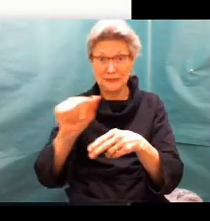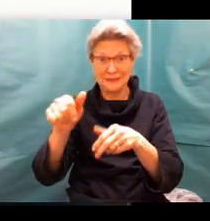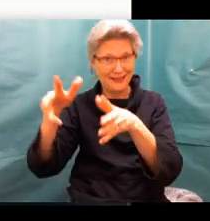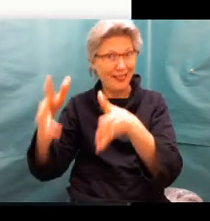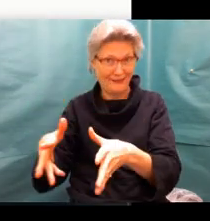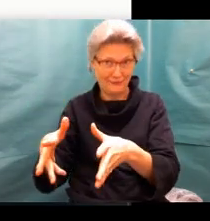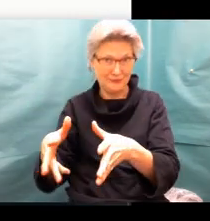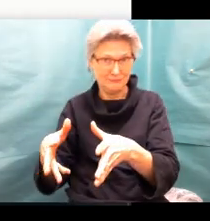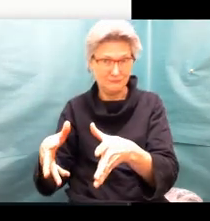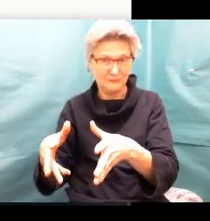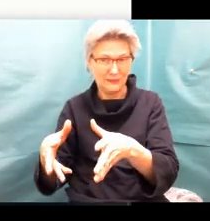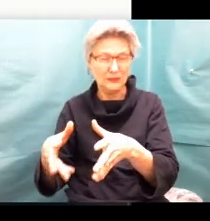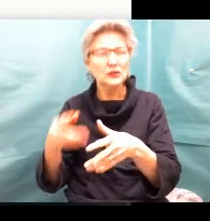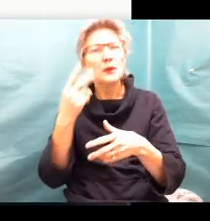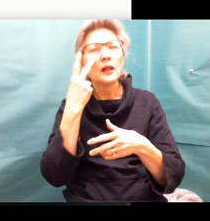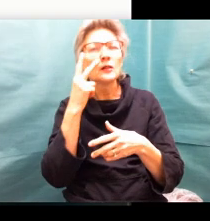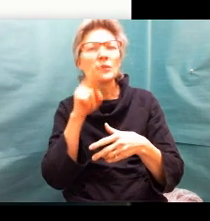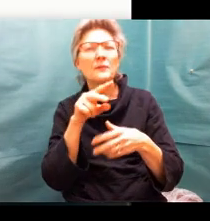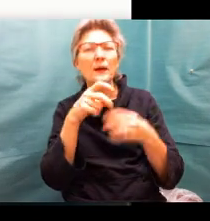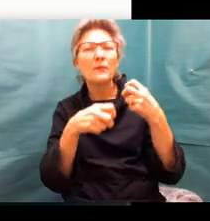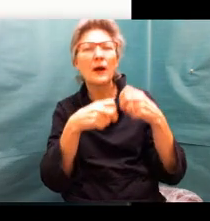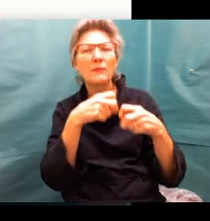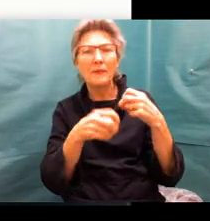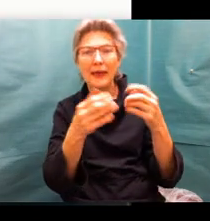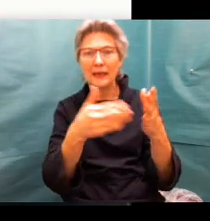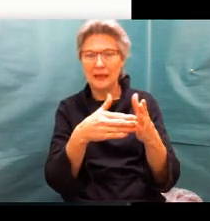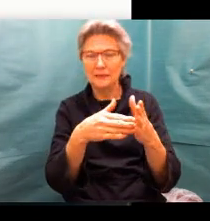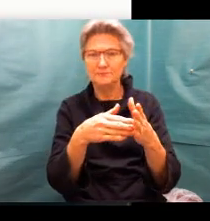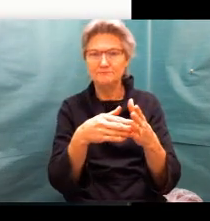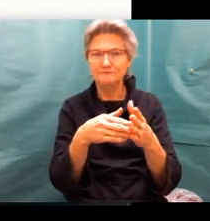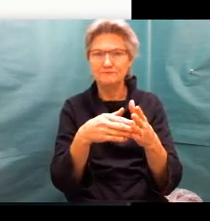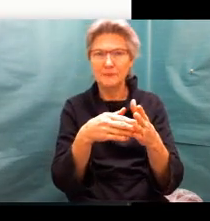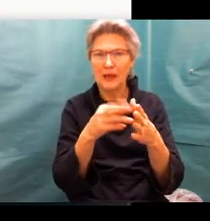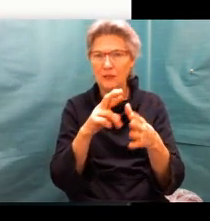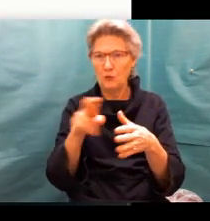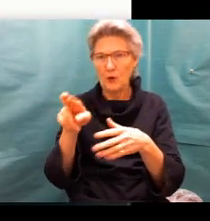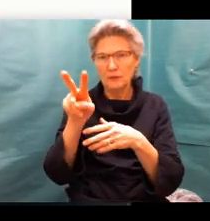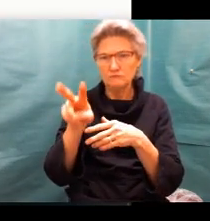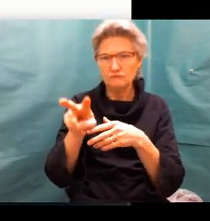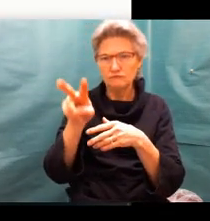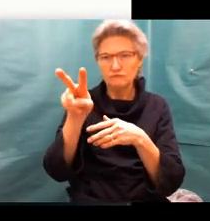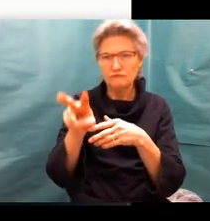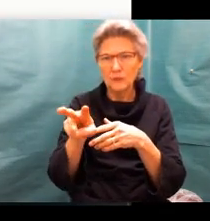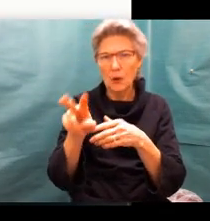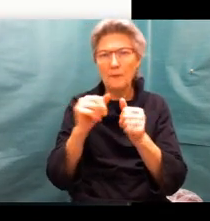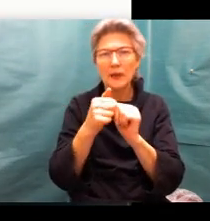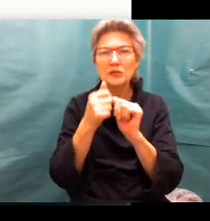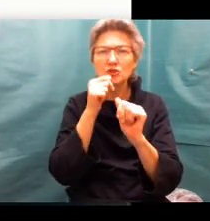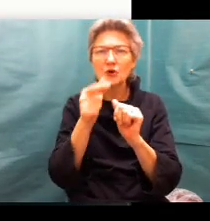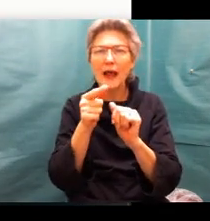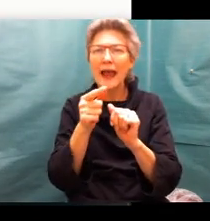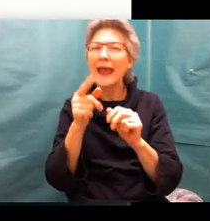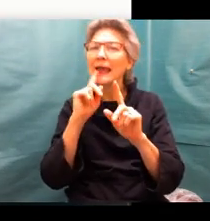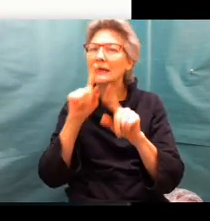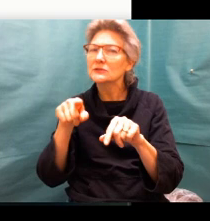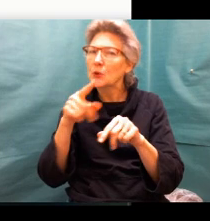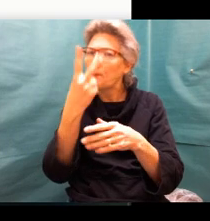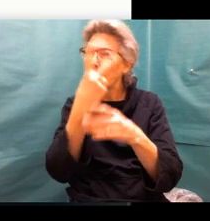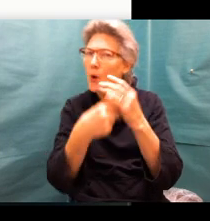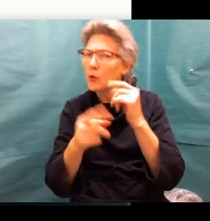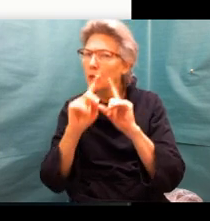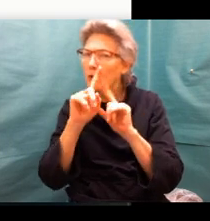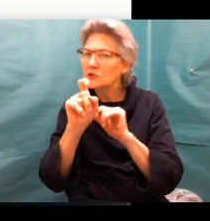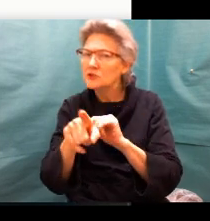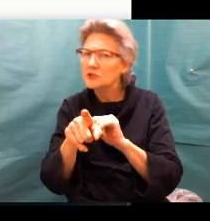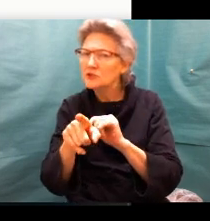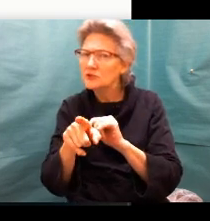over. So I'm going to look back at my problem over here to the right and just want to make sure that I answered both of those questions.